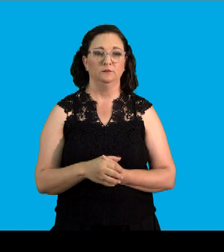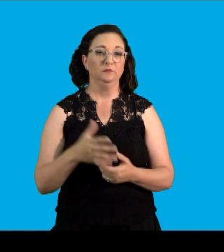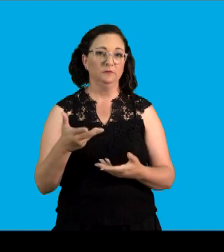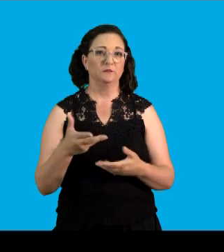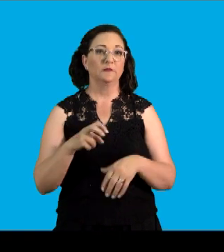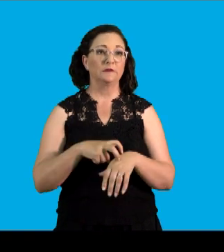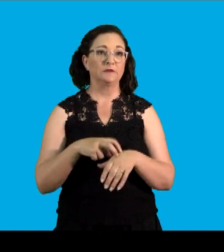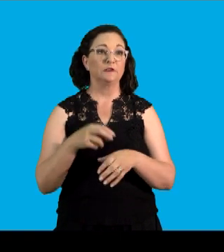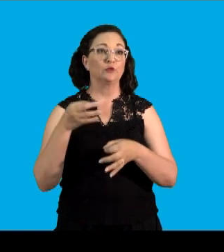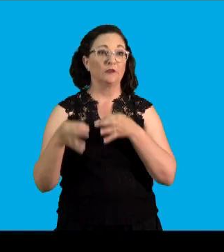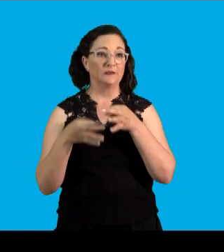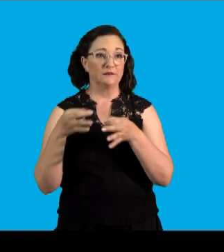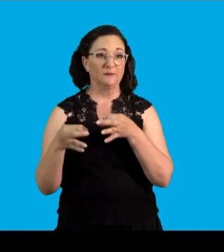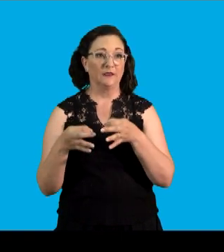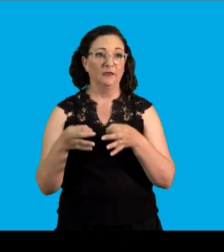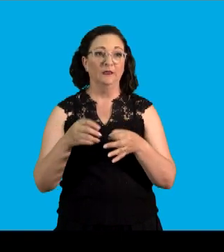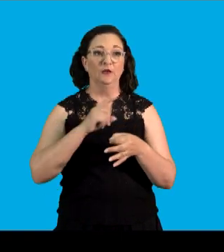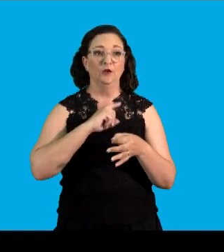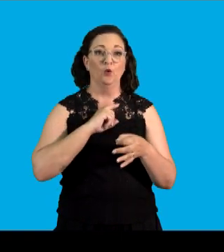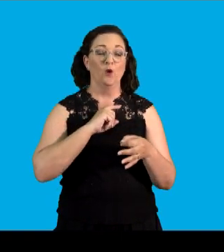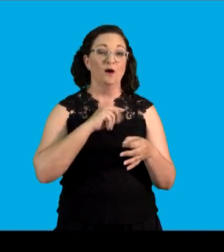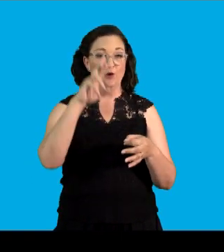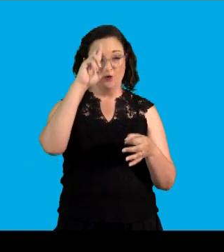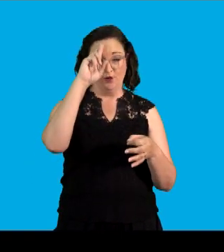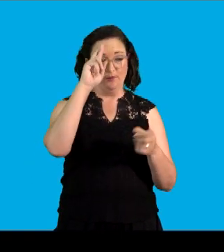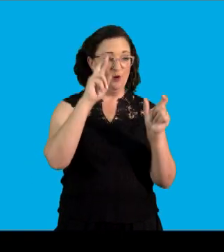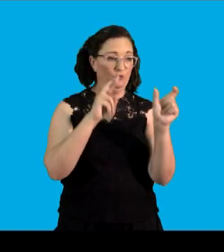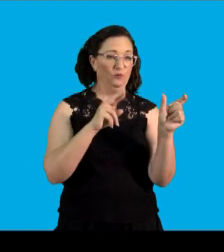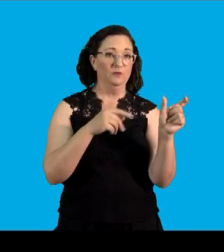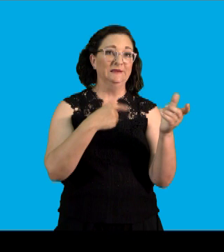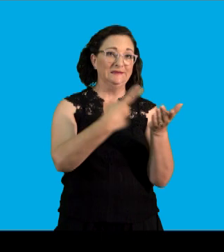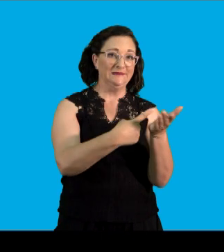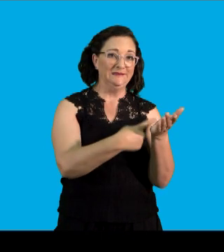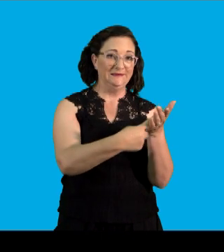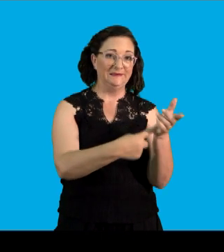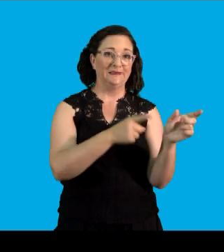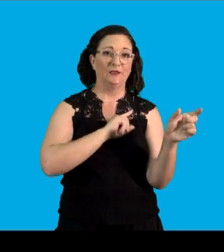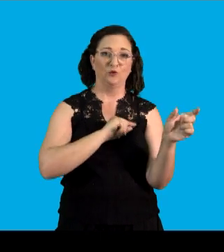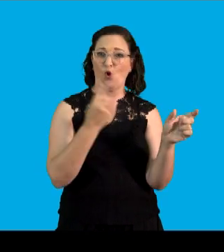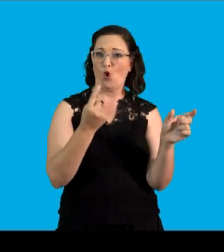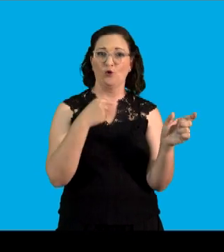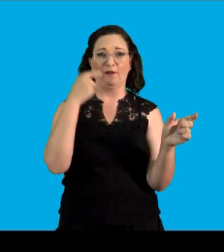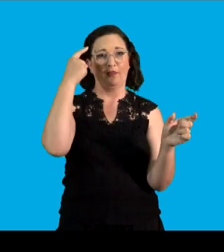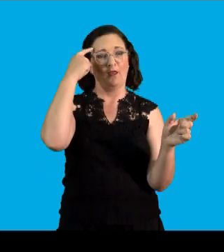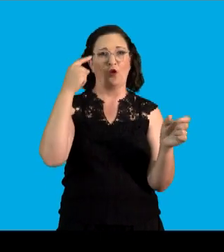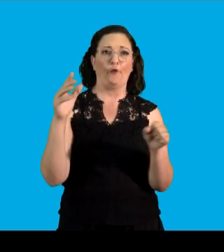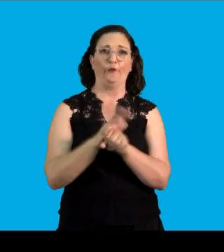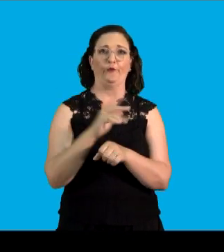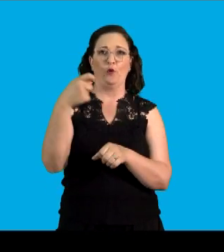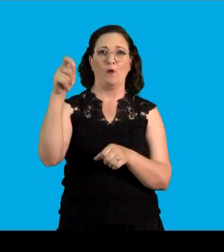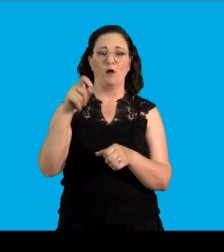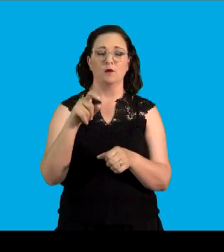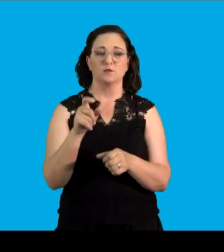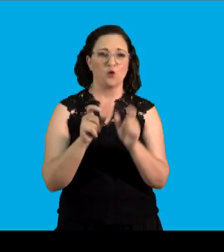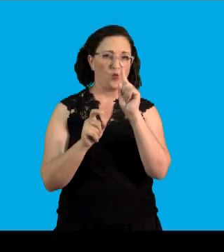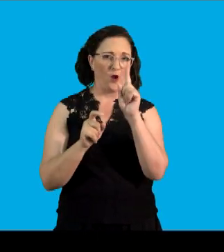to explain, because why? We are guided by what? The action verb, the word discuss. You can't just write trademark and you think you're going to get full